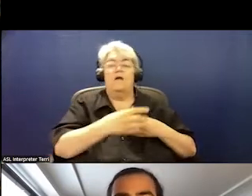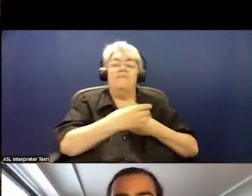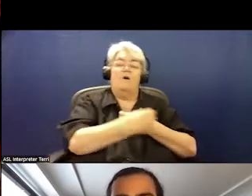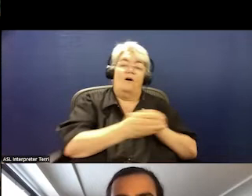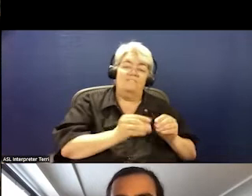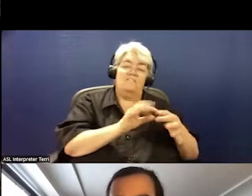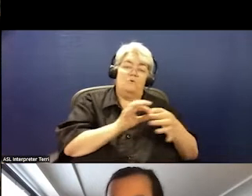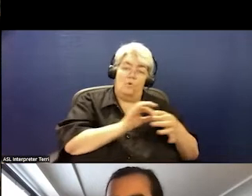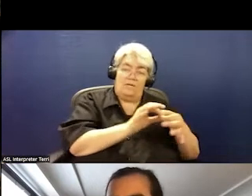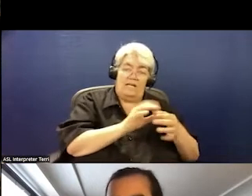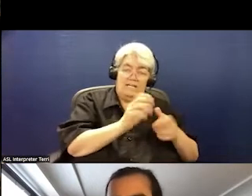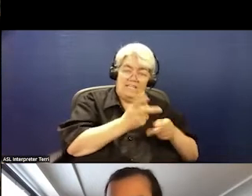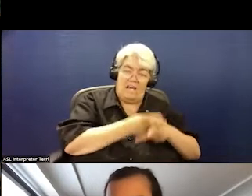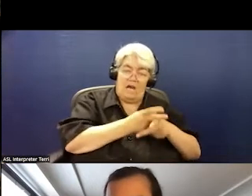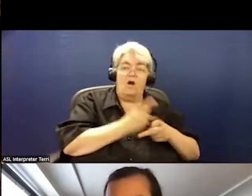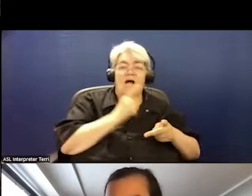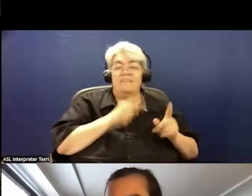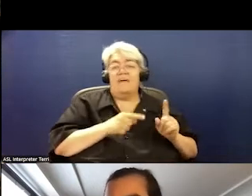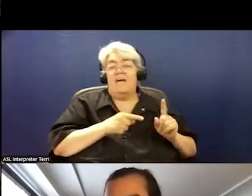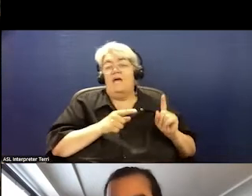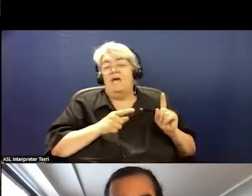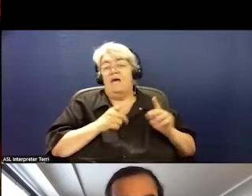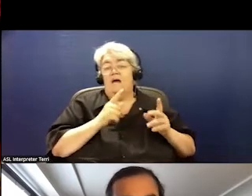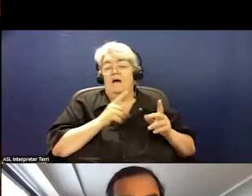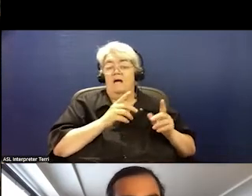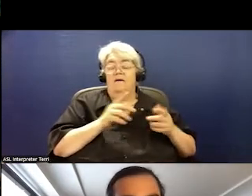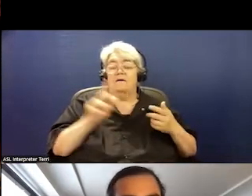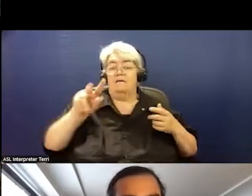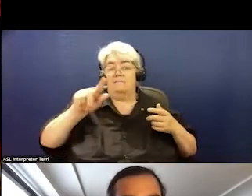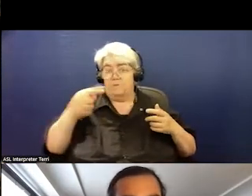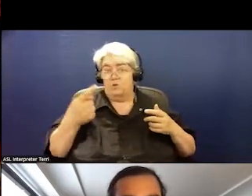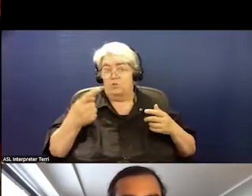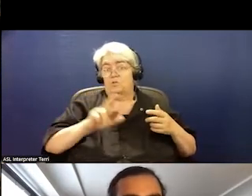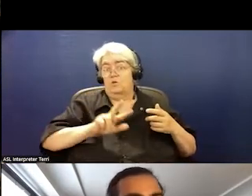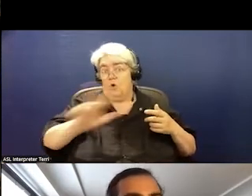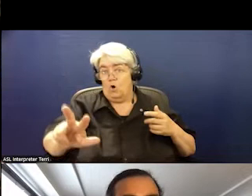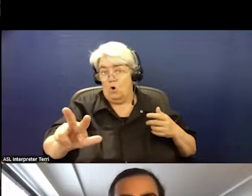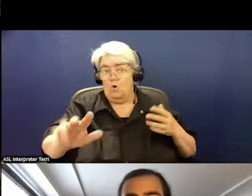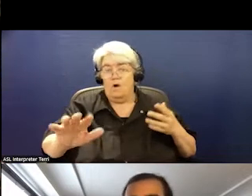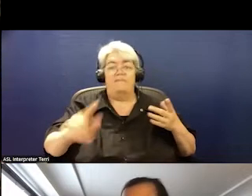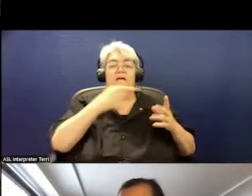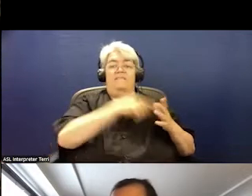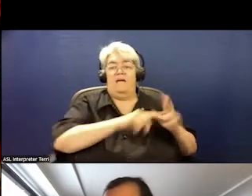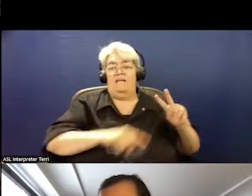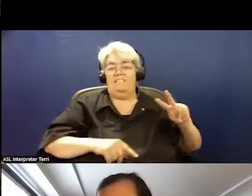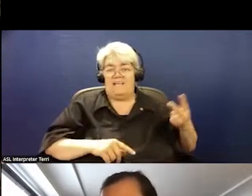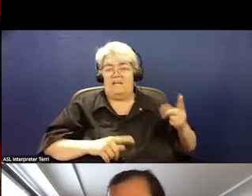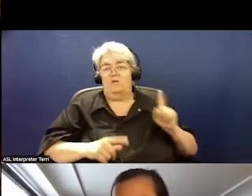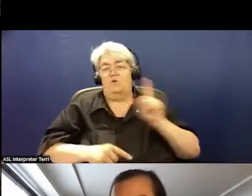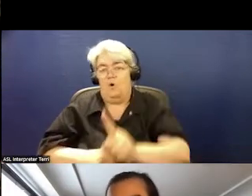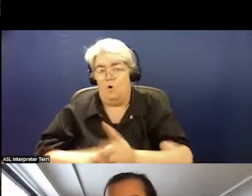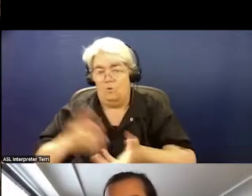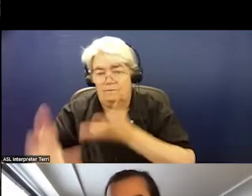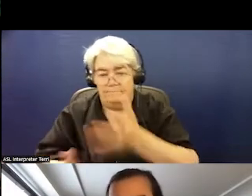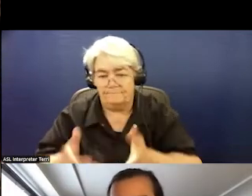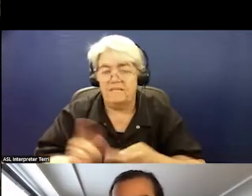that provides follow-up with short-term high-touch care linkage and follow-up services. This is a cross-agency collaboration between